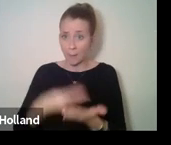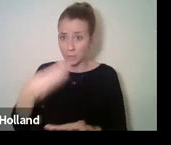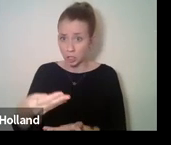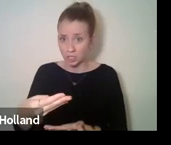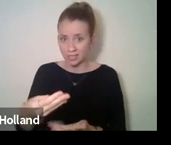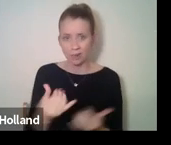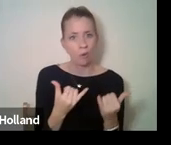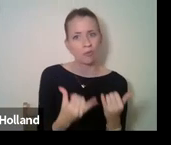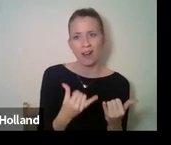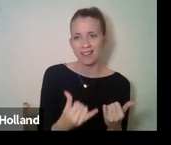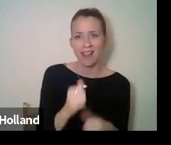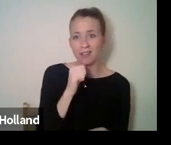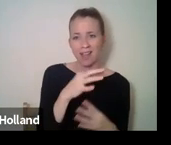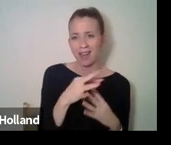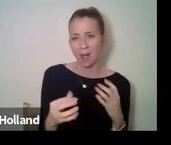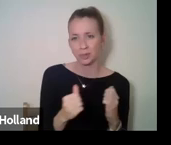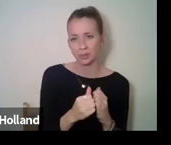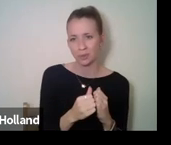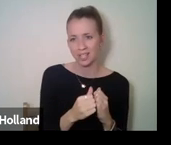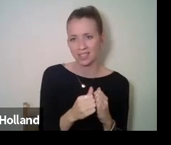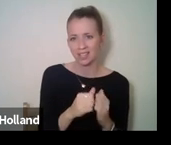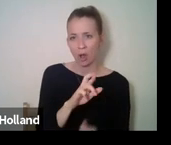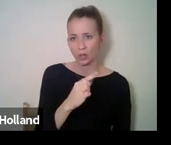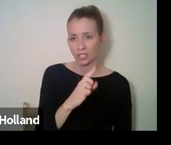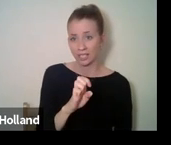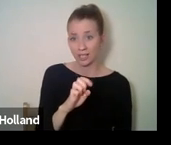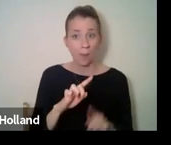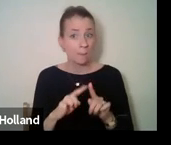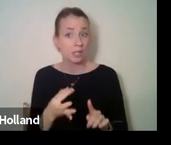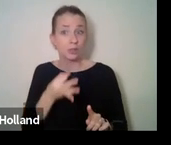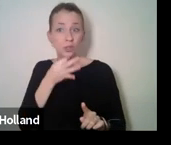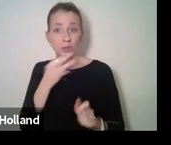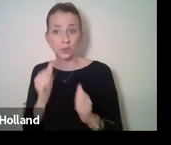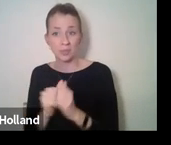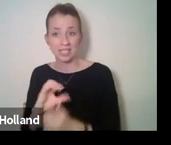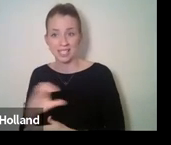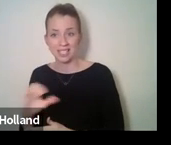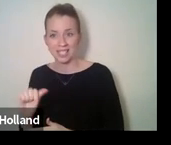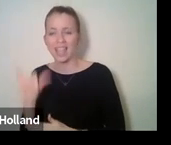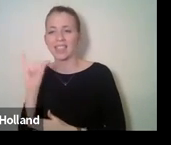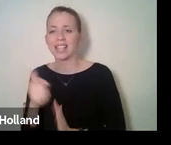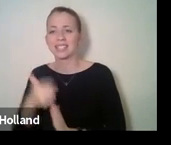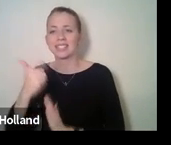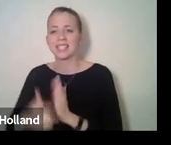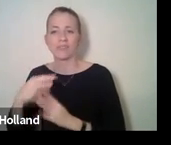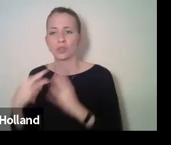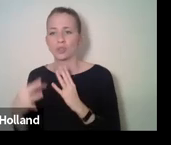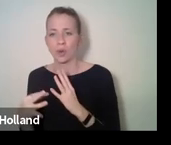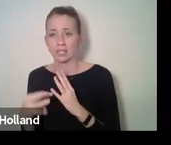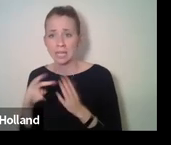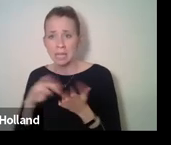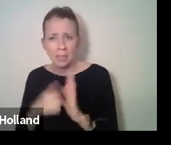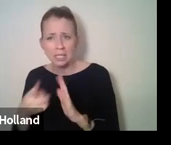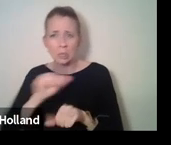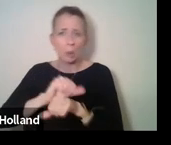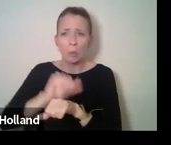CCA program, but soon with CCA, that will be the default choice. You won't have to do anything and